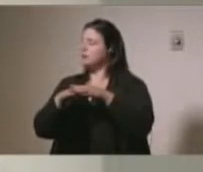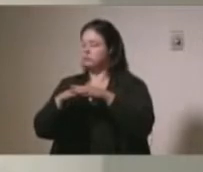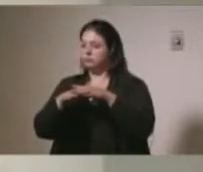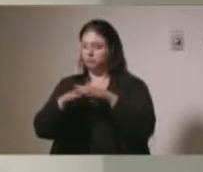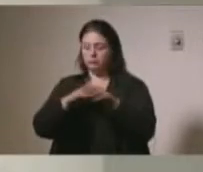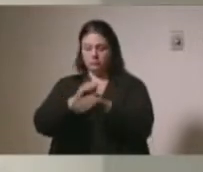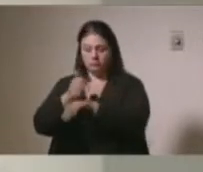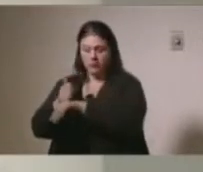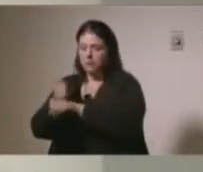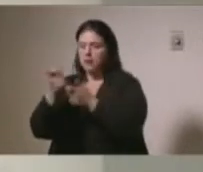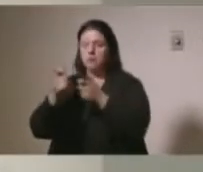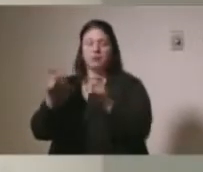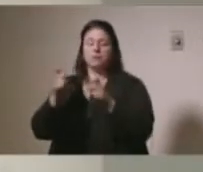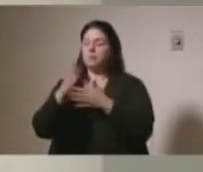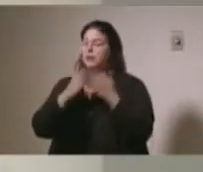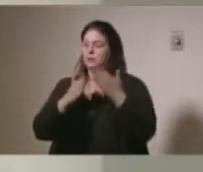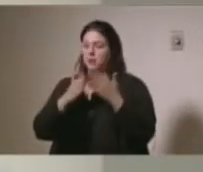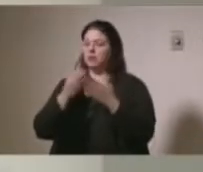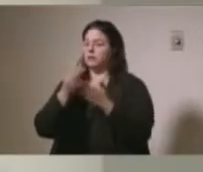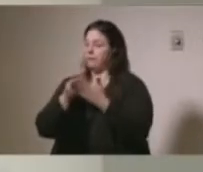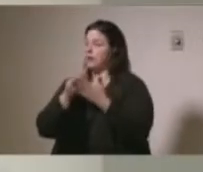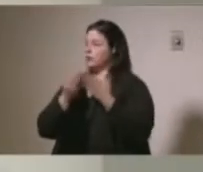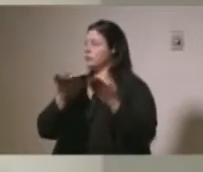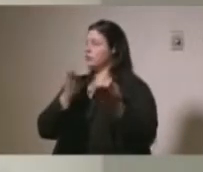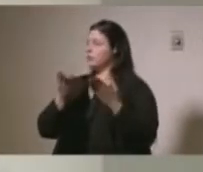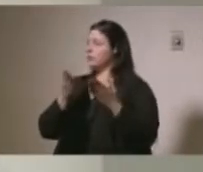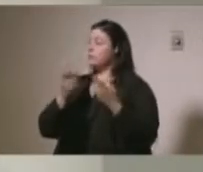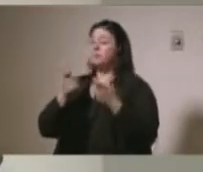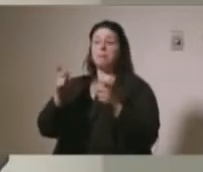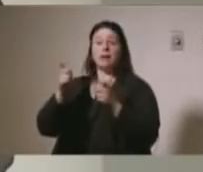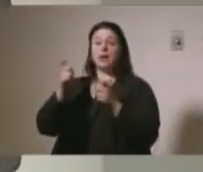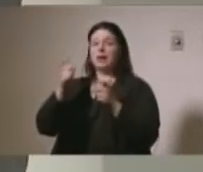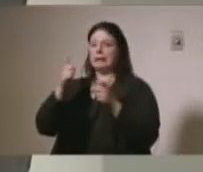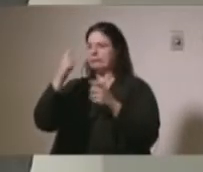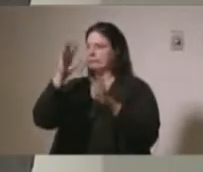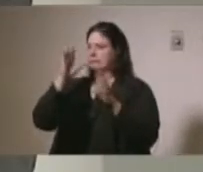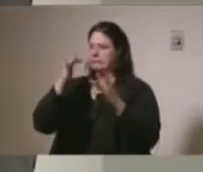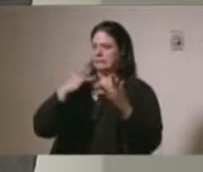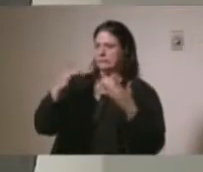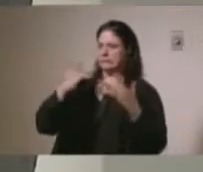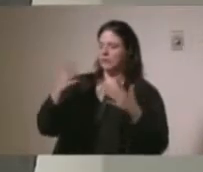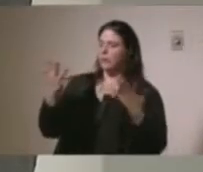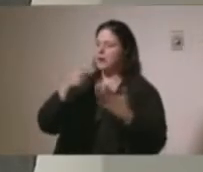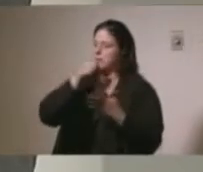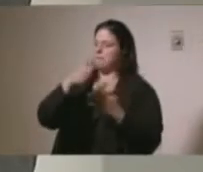financial services. But here's the worry for New Zealand Post. The declining mail.